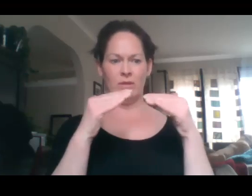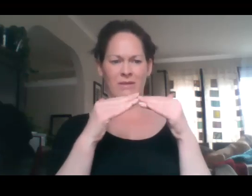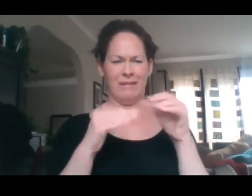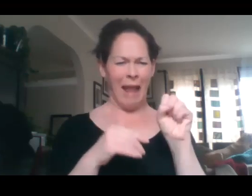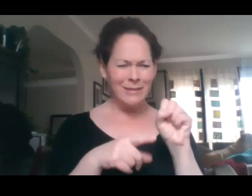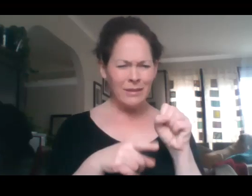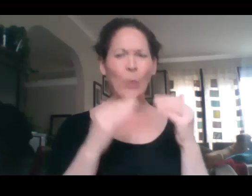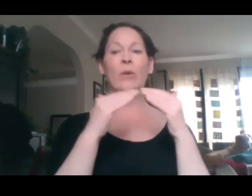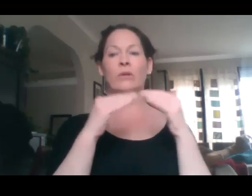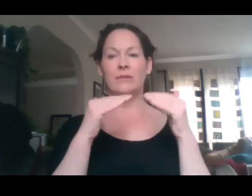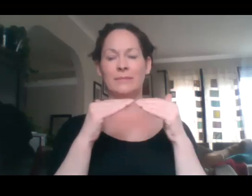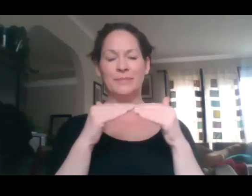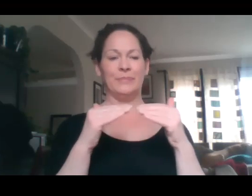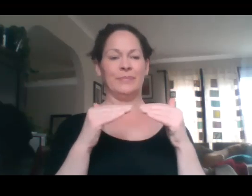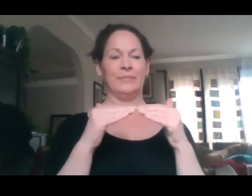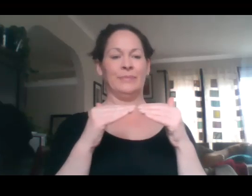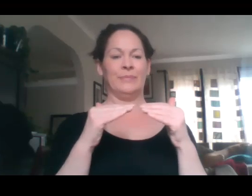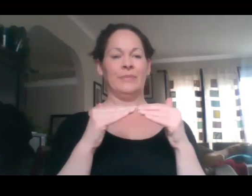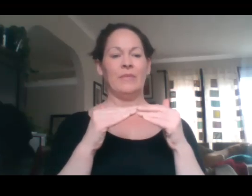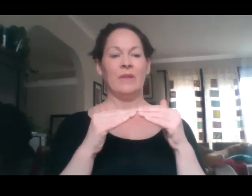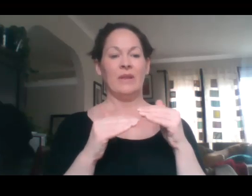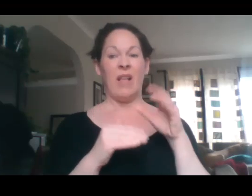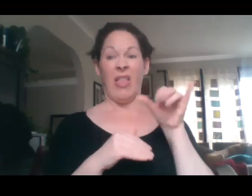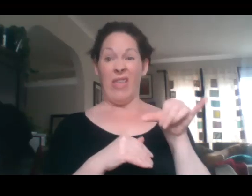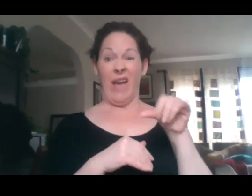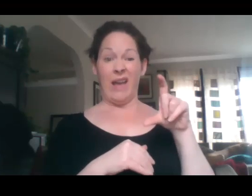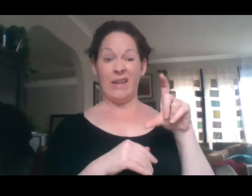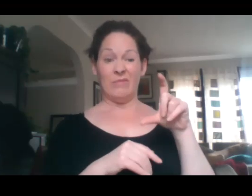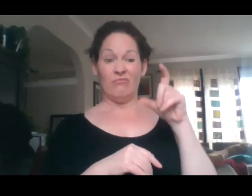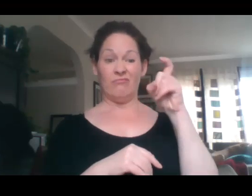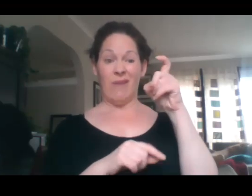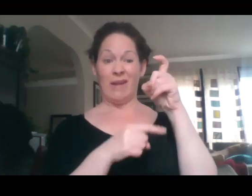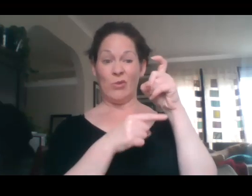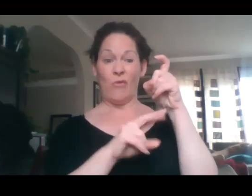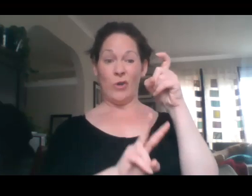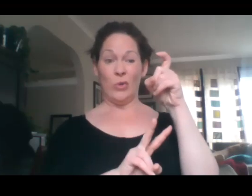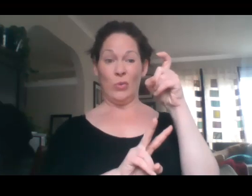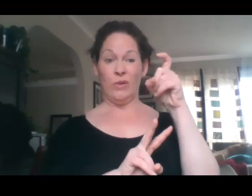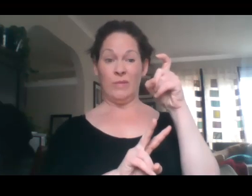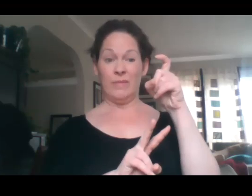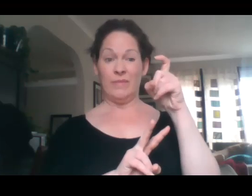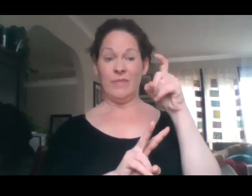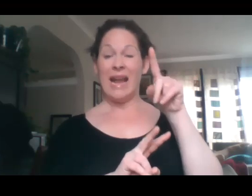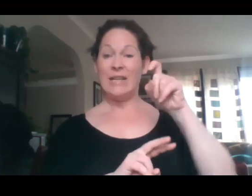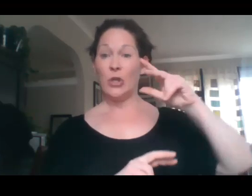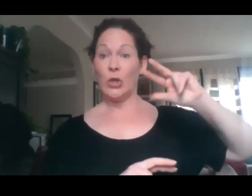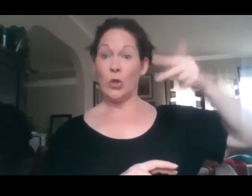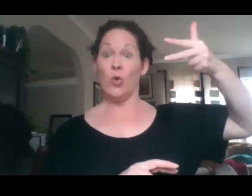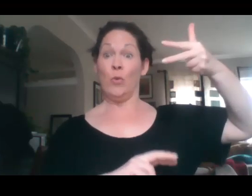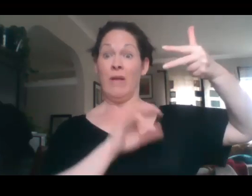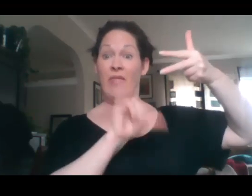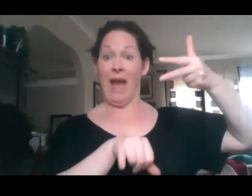Now, if I look at this, this is telling me that I'm cubing what's ever in here. So